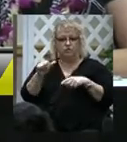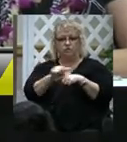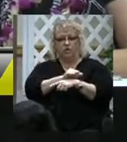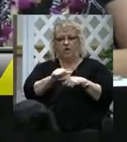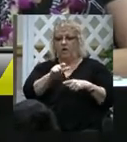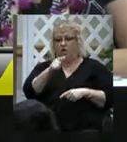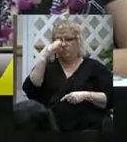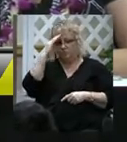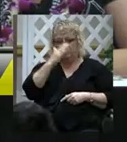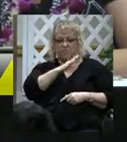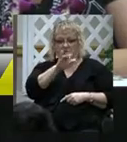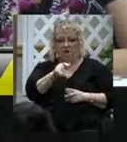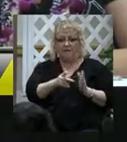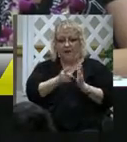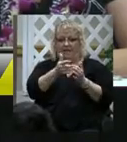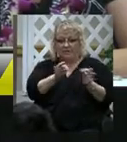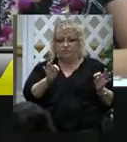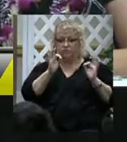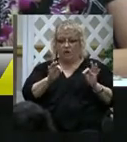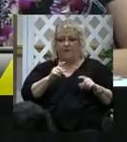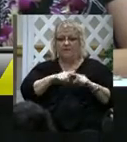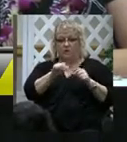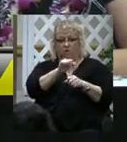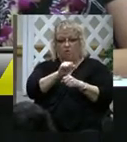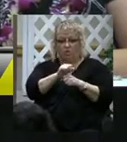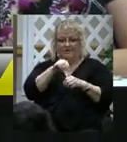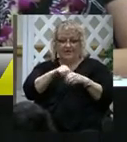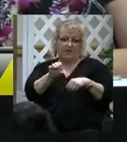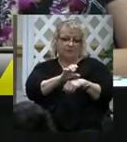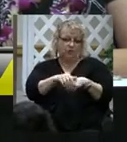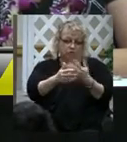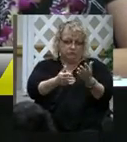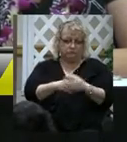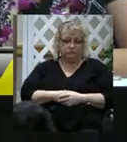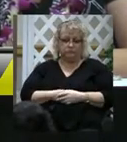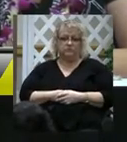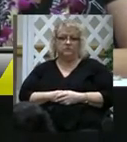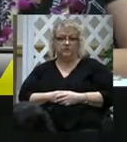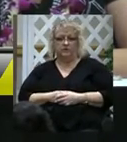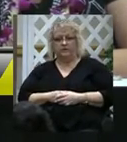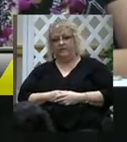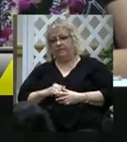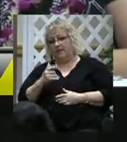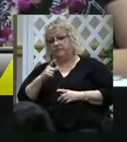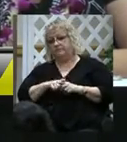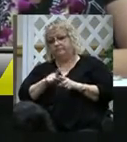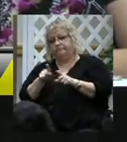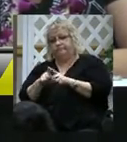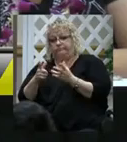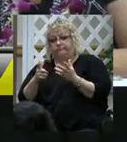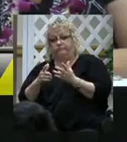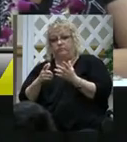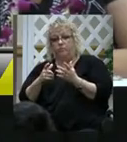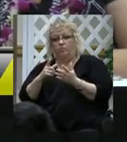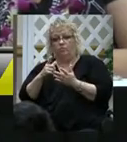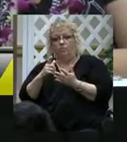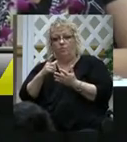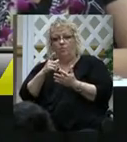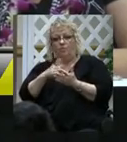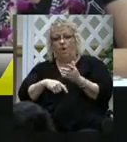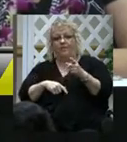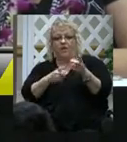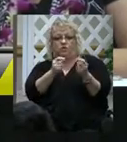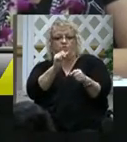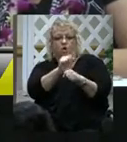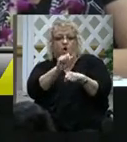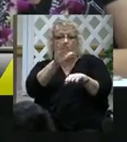I know you're bilingual and that's great, but you work with computers. So that's also, what is it that they actually